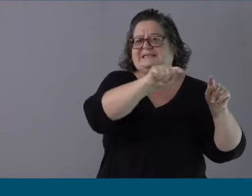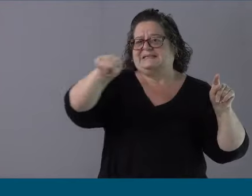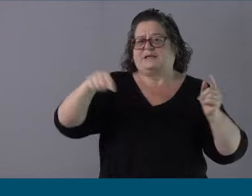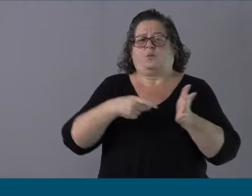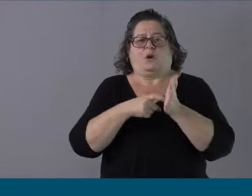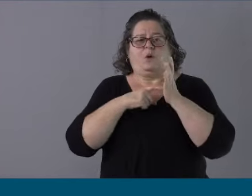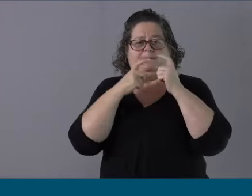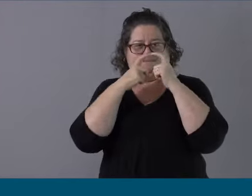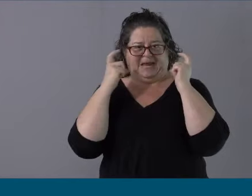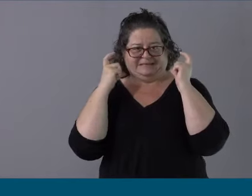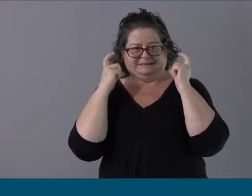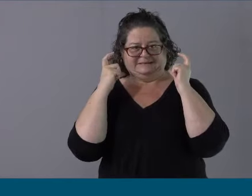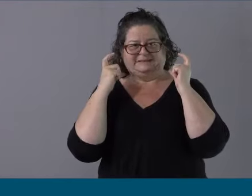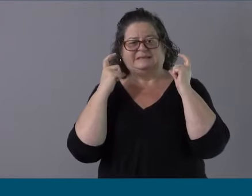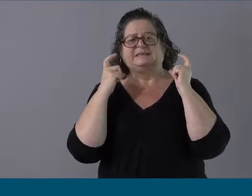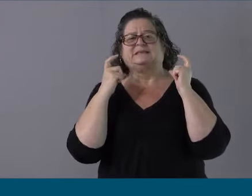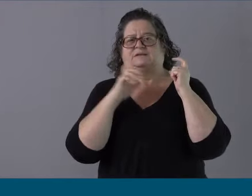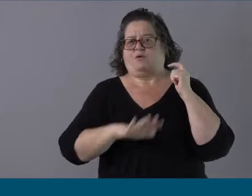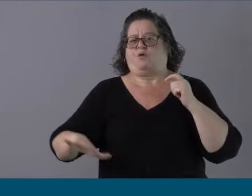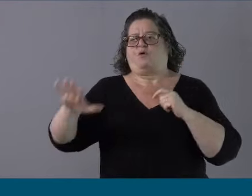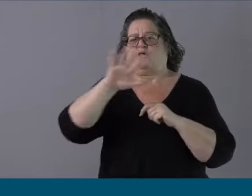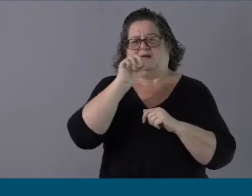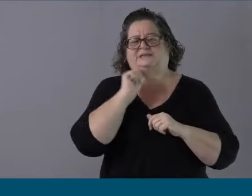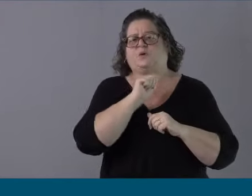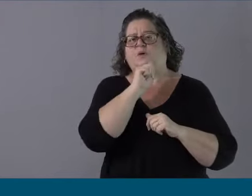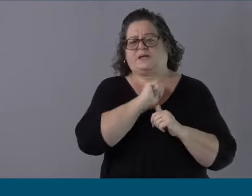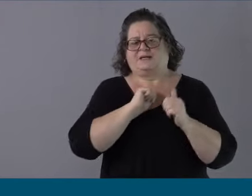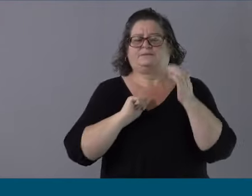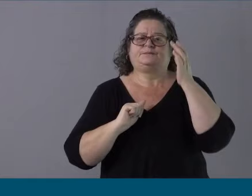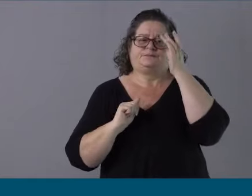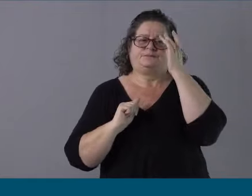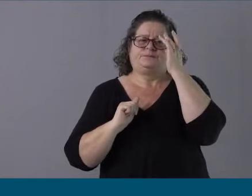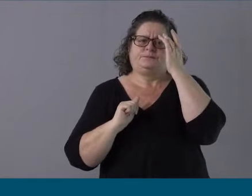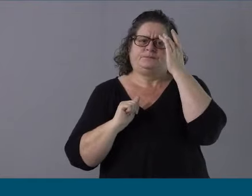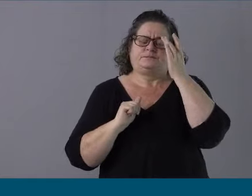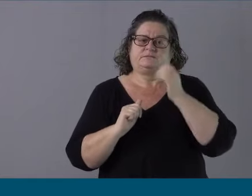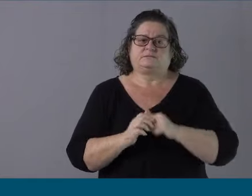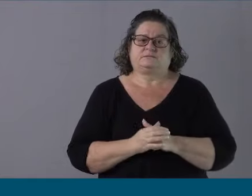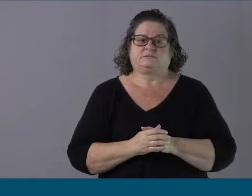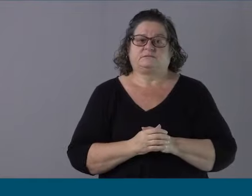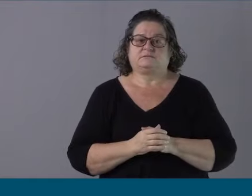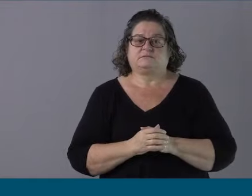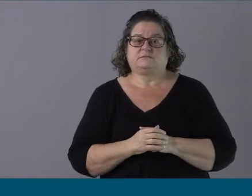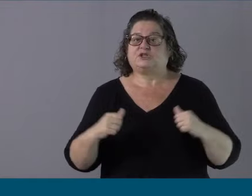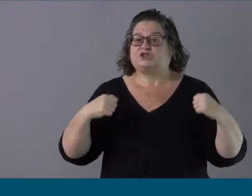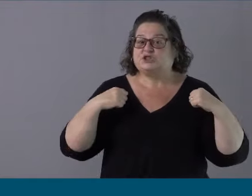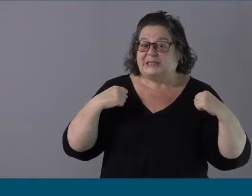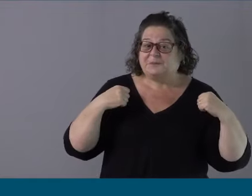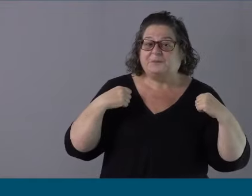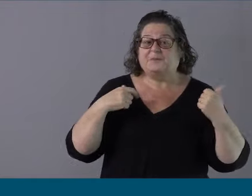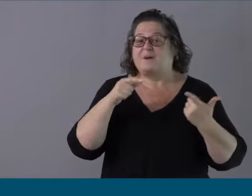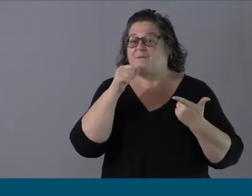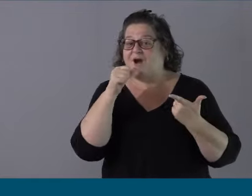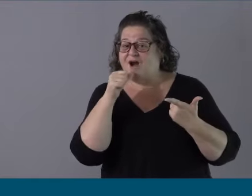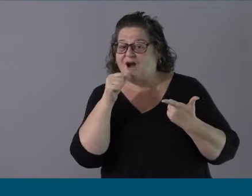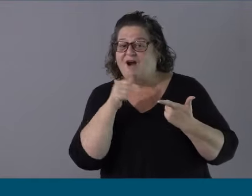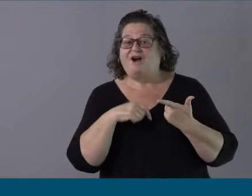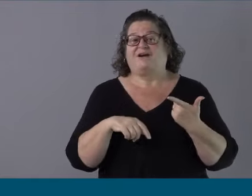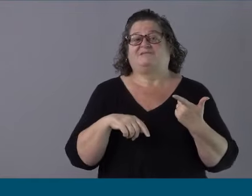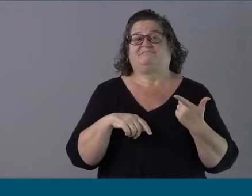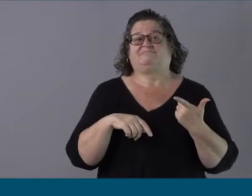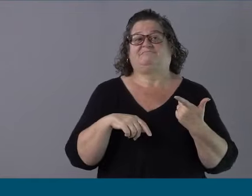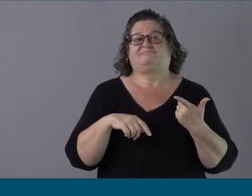of our state. The fact that we have paused the operation of gyms, bars, nightclubs, water parks, and